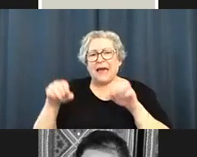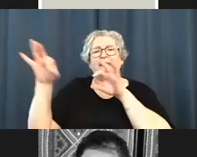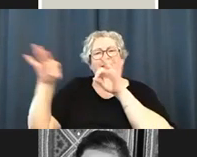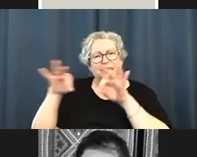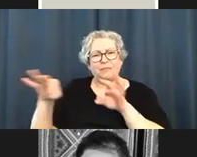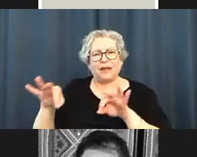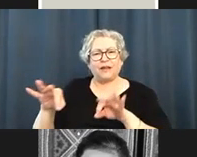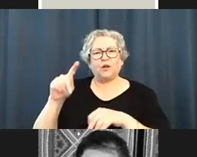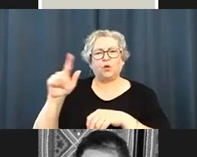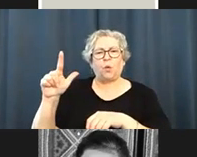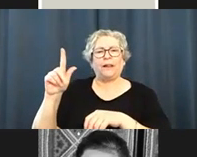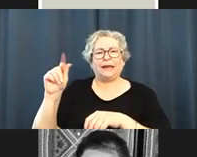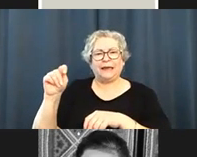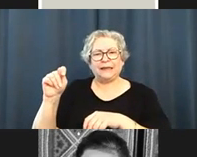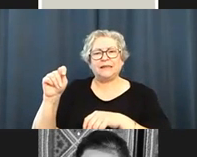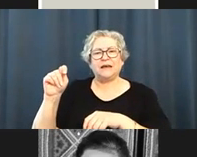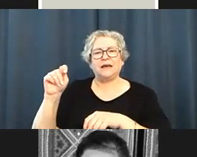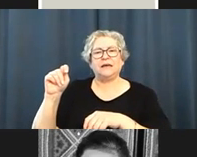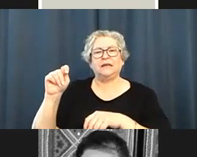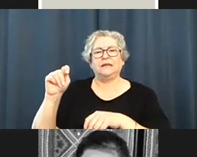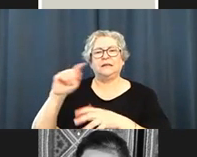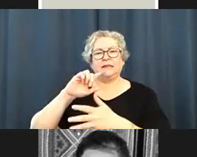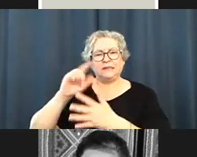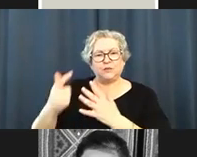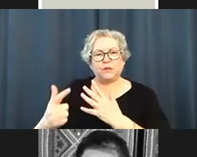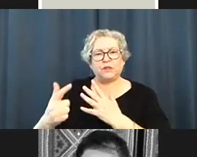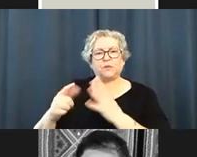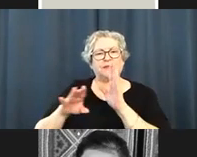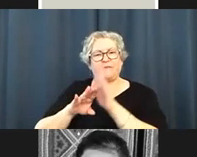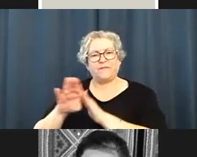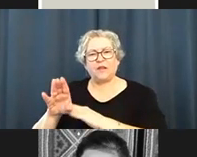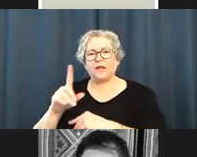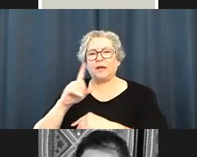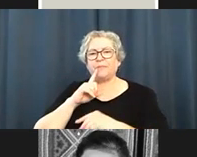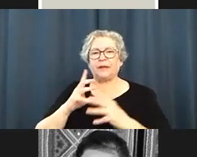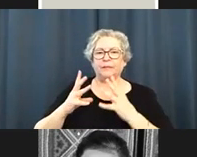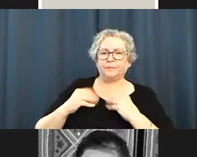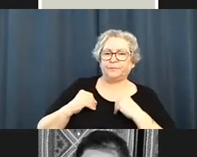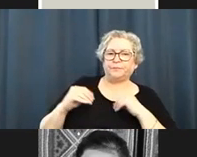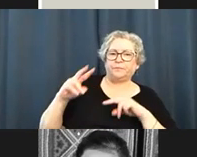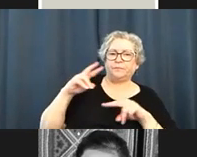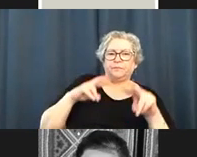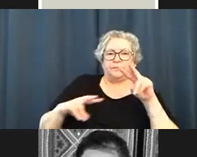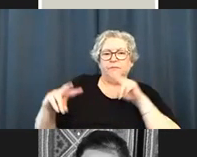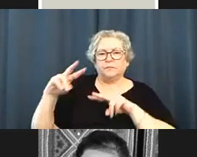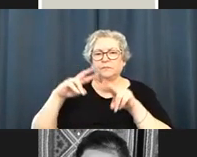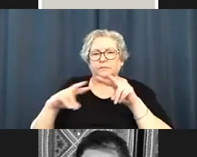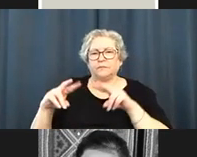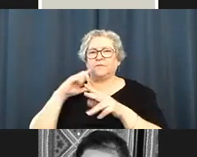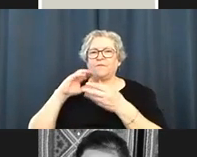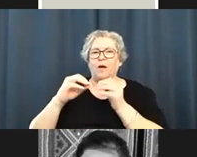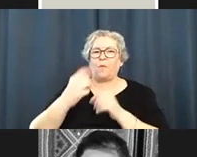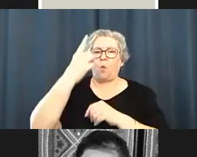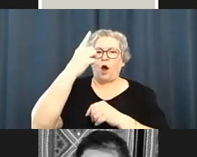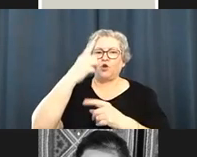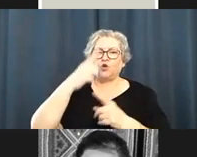the Toolkit series was developed as a series to be digested and kind of looked at numbers